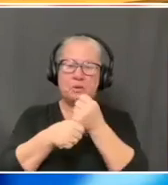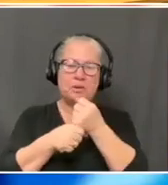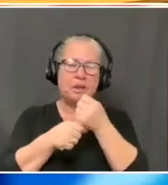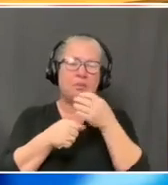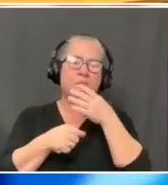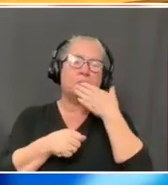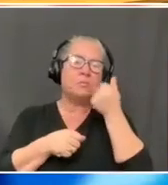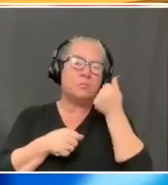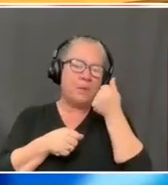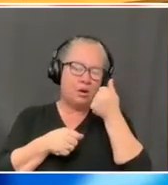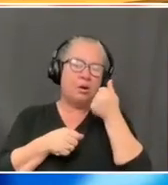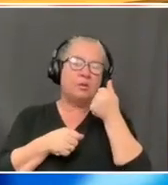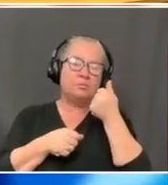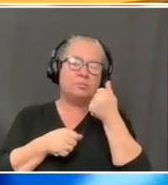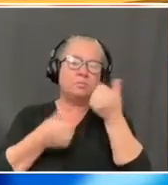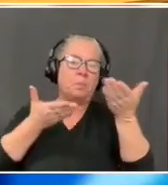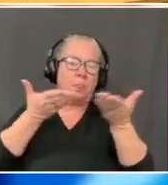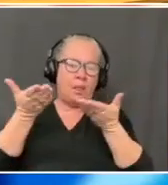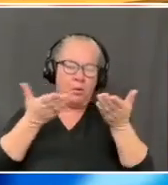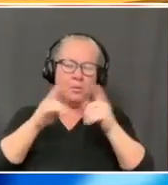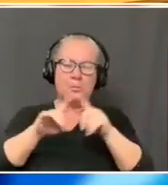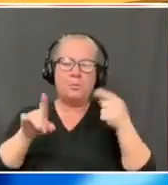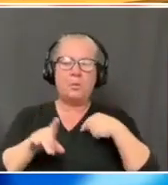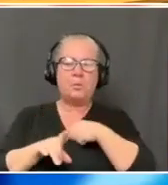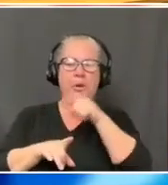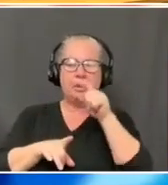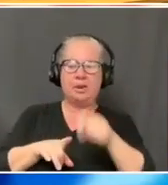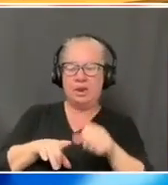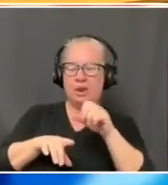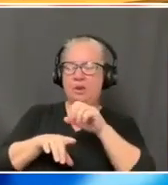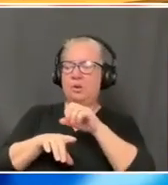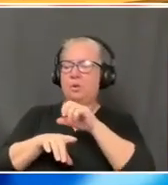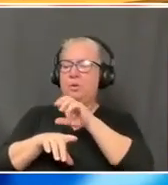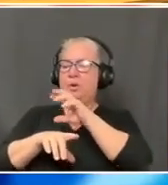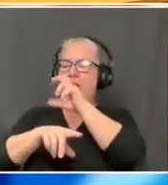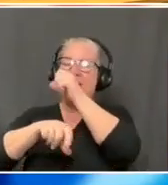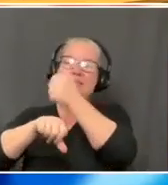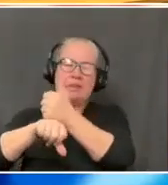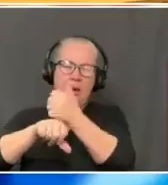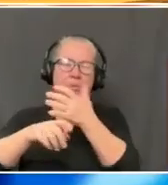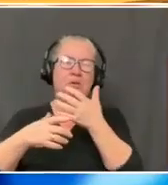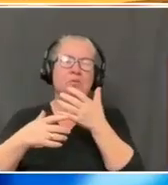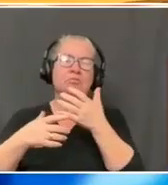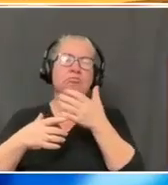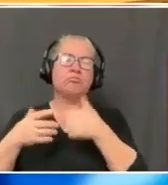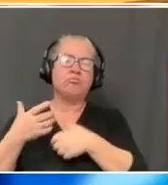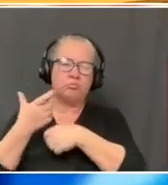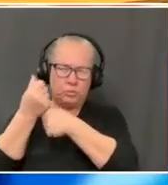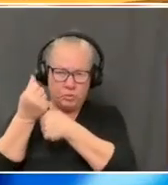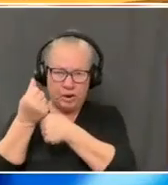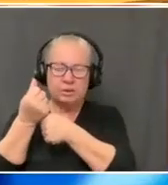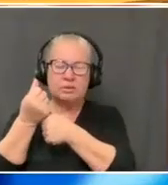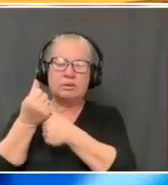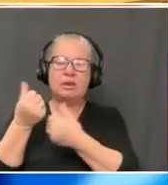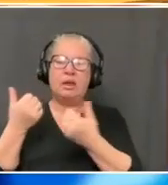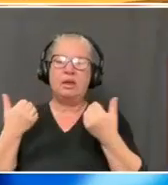to reestablish that trust with people, and one of the ways that we do it is to have highly trained folks